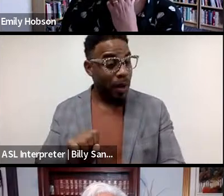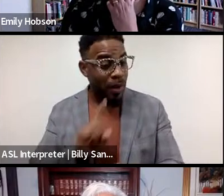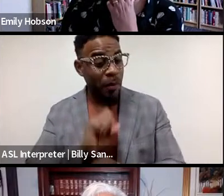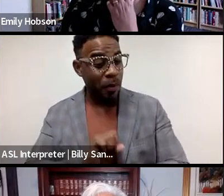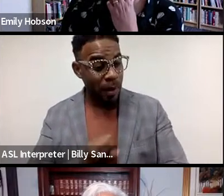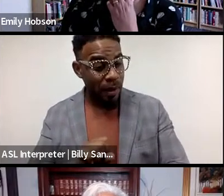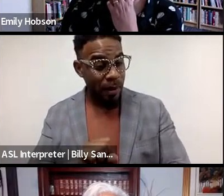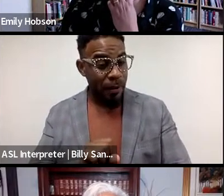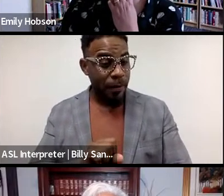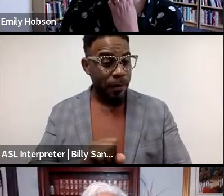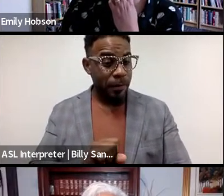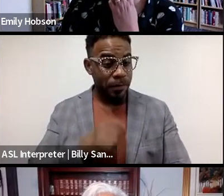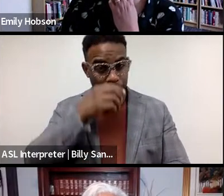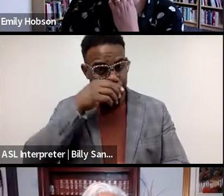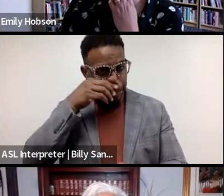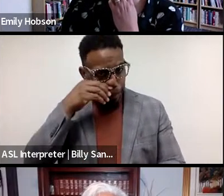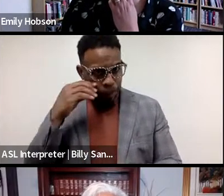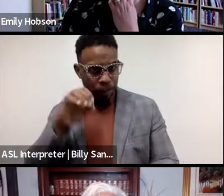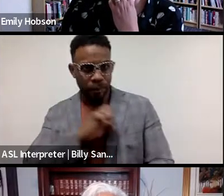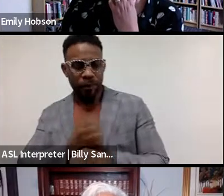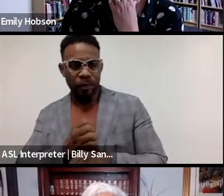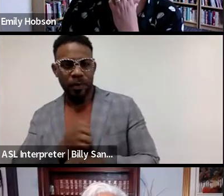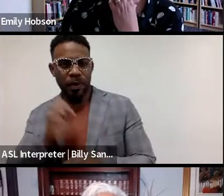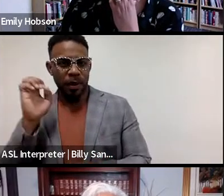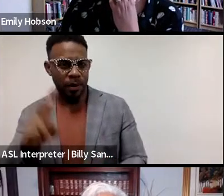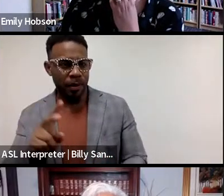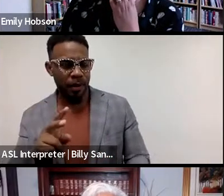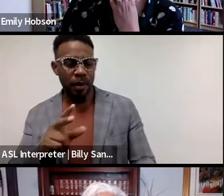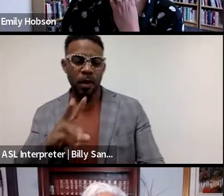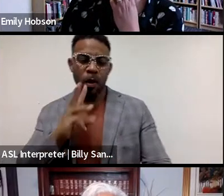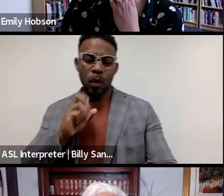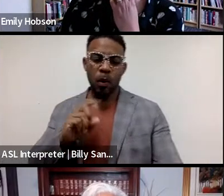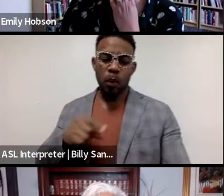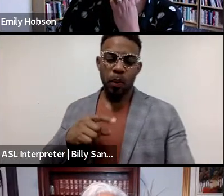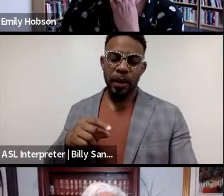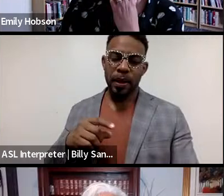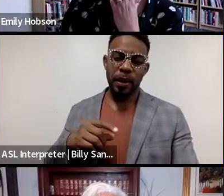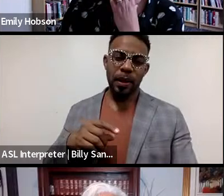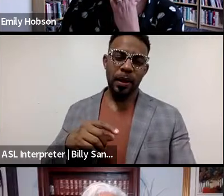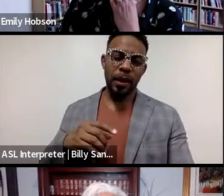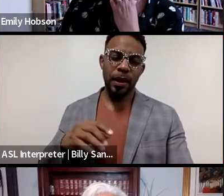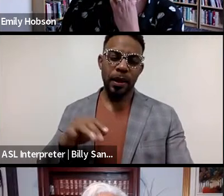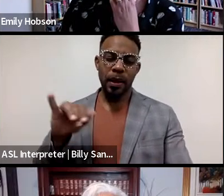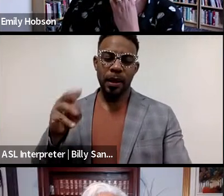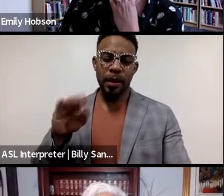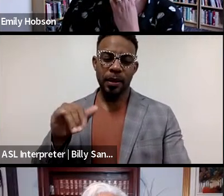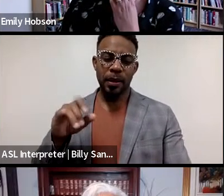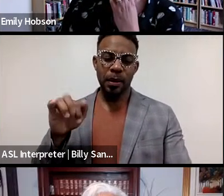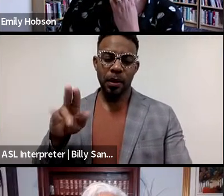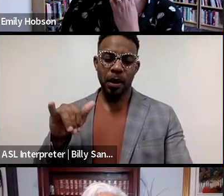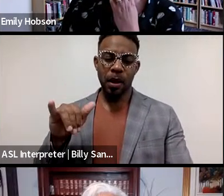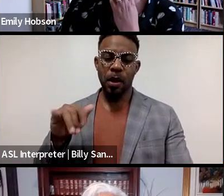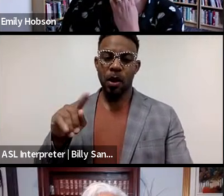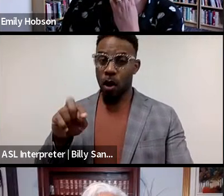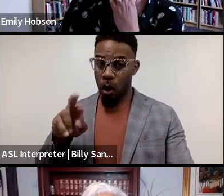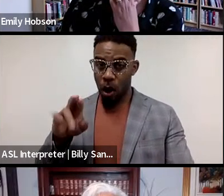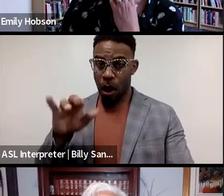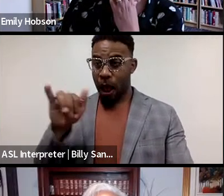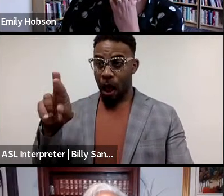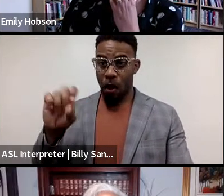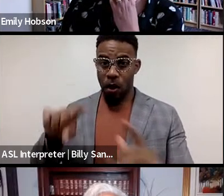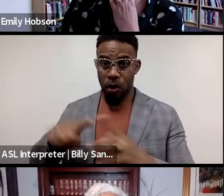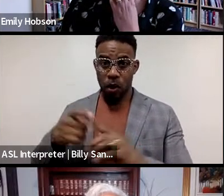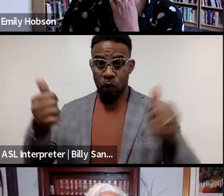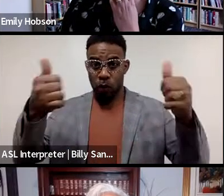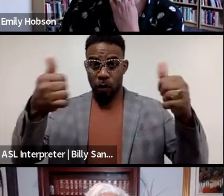really energized the evangelicals was when Jimmy Carter's IRS started to